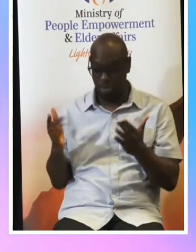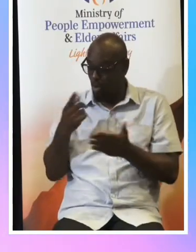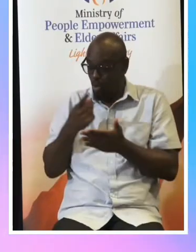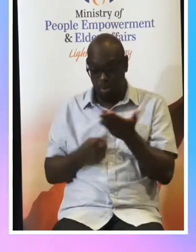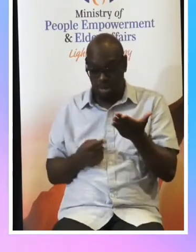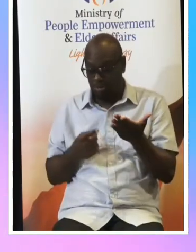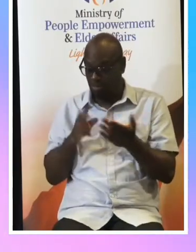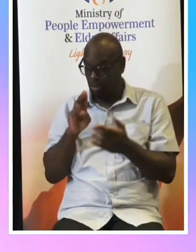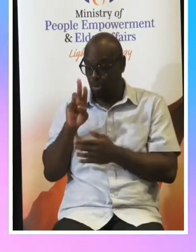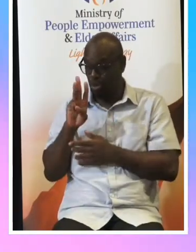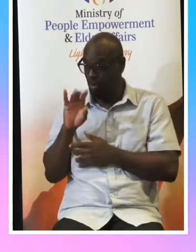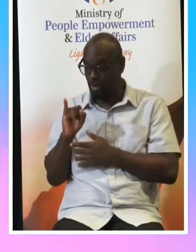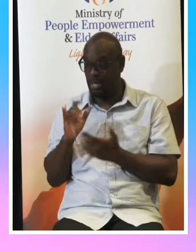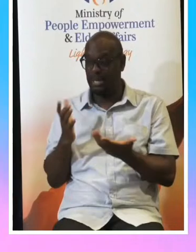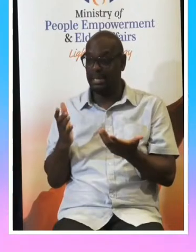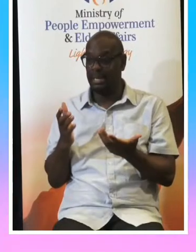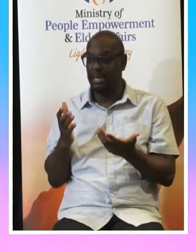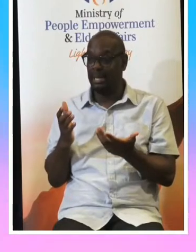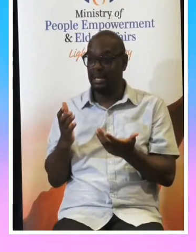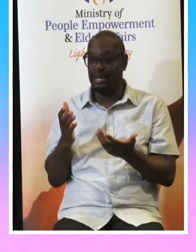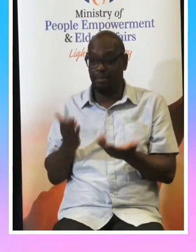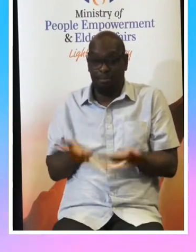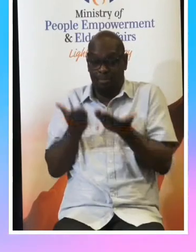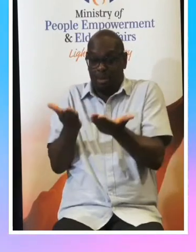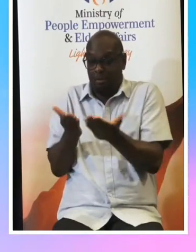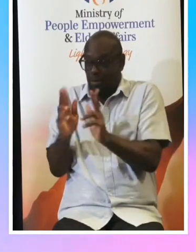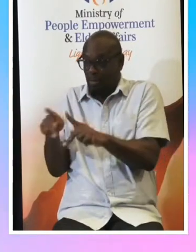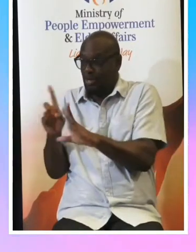you need anything, you come find me."